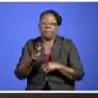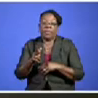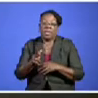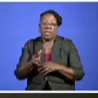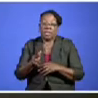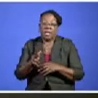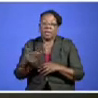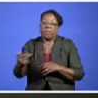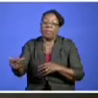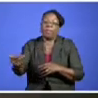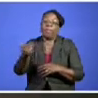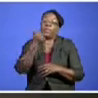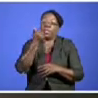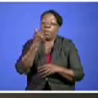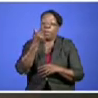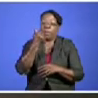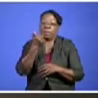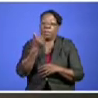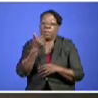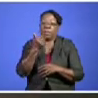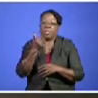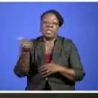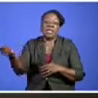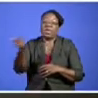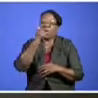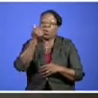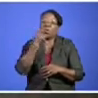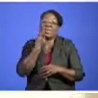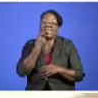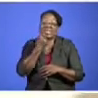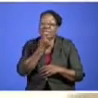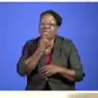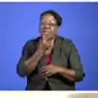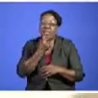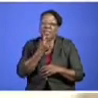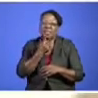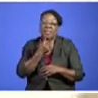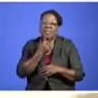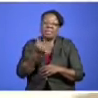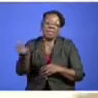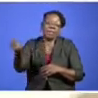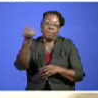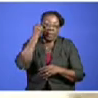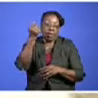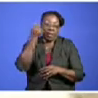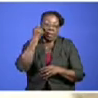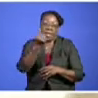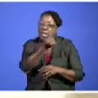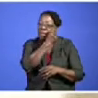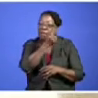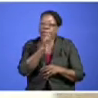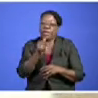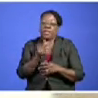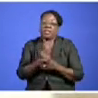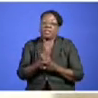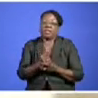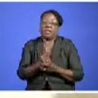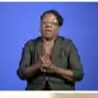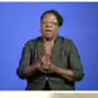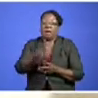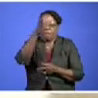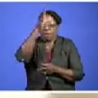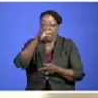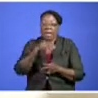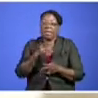pushed in my mouth. They knocked out my teeth. They sold my iron gun but me. And when the guy came in and